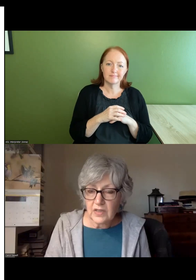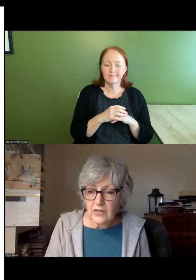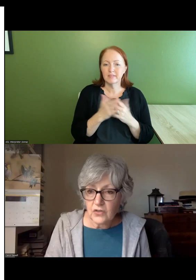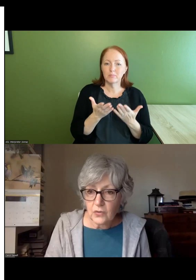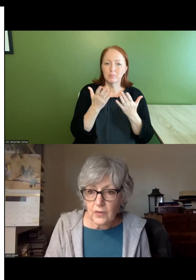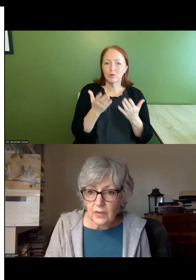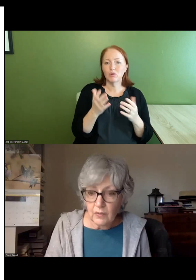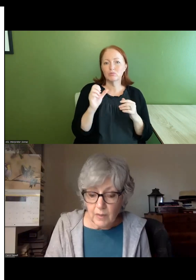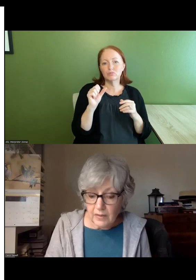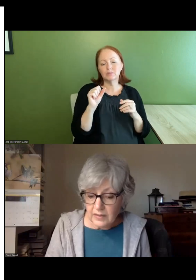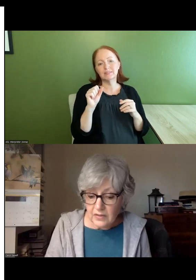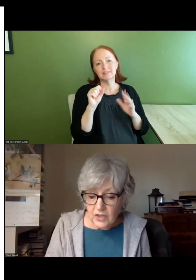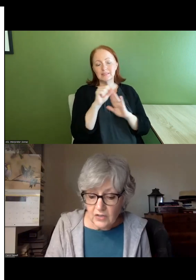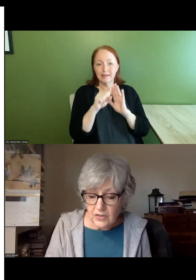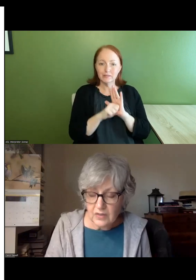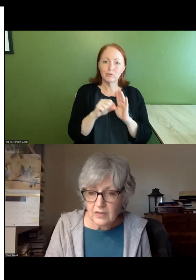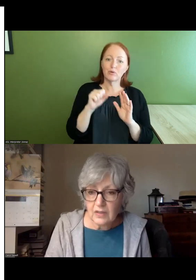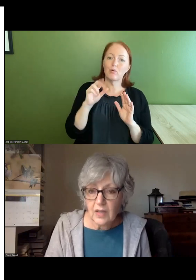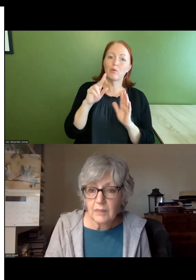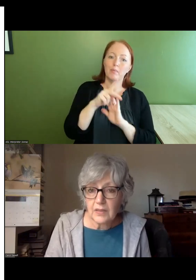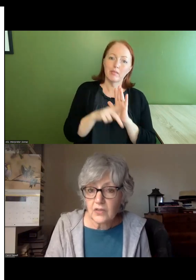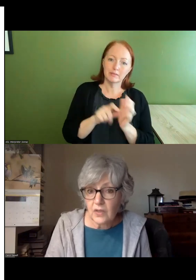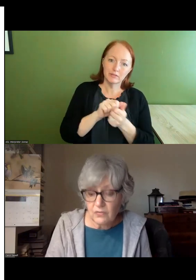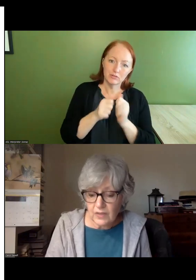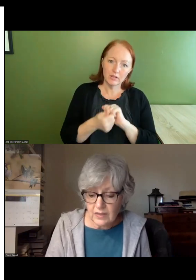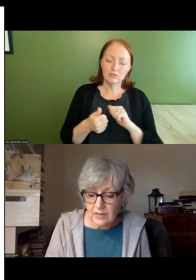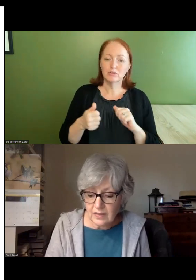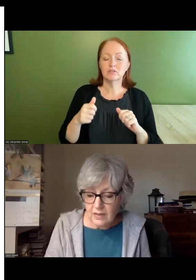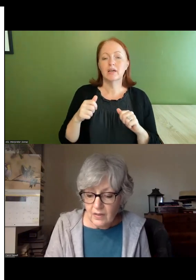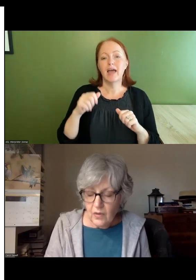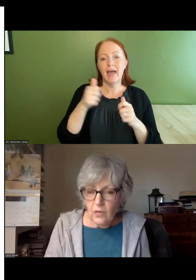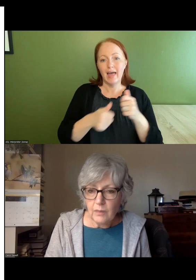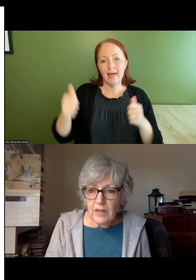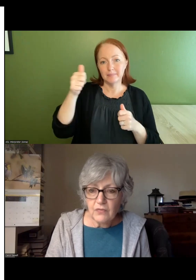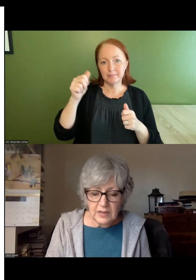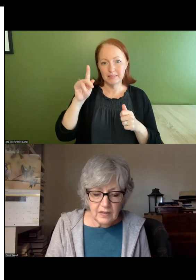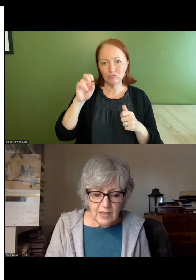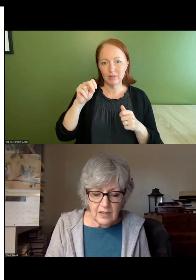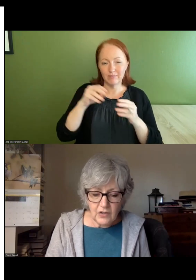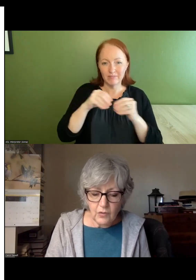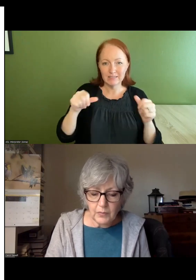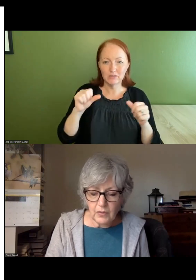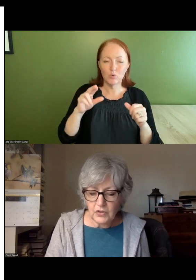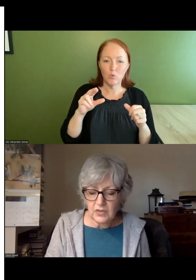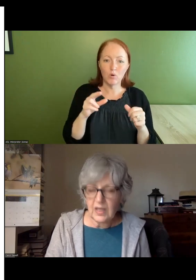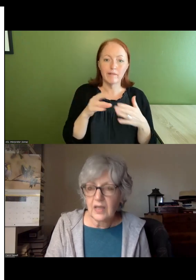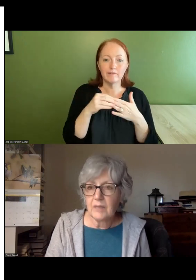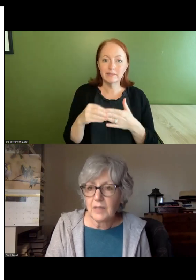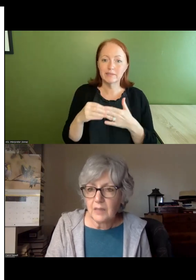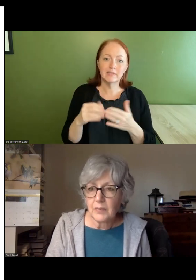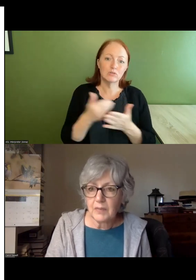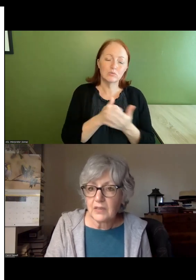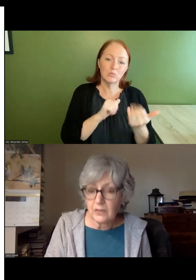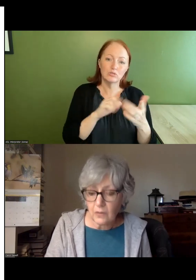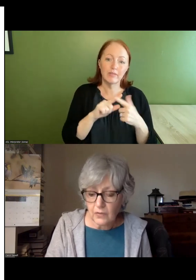proposed statutory or policy changes, administrative fixes, or by facilitating new approaches that can